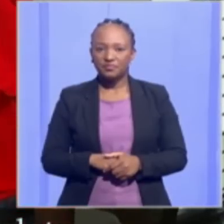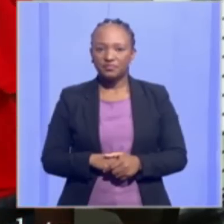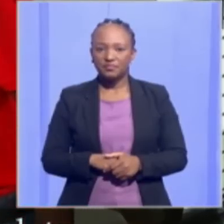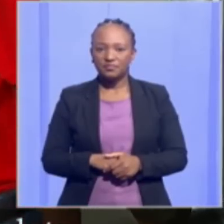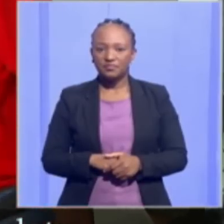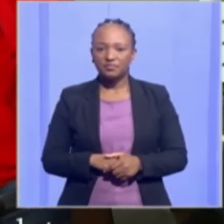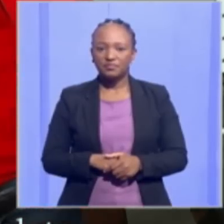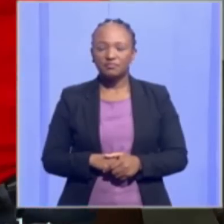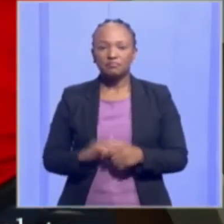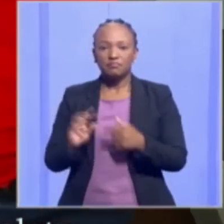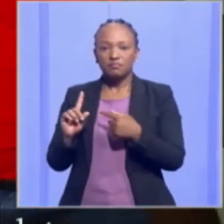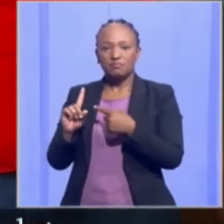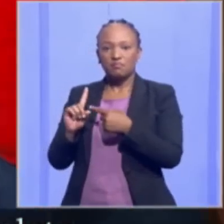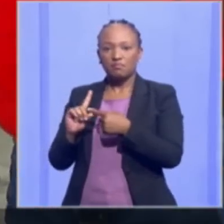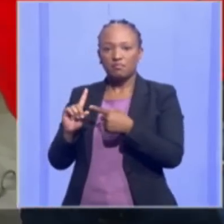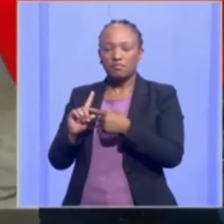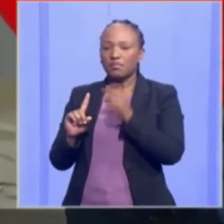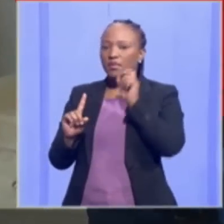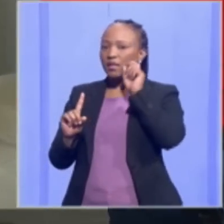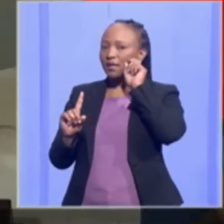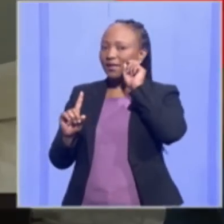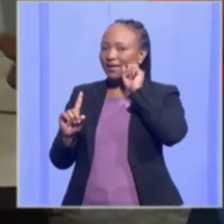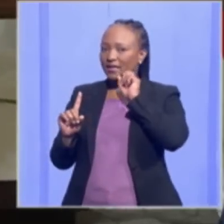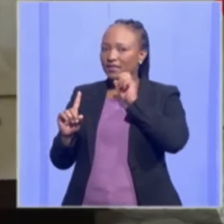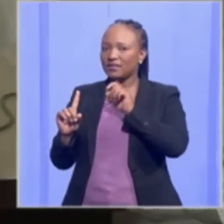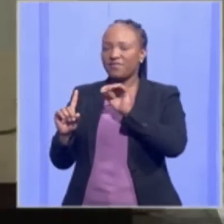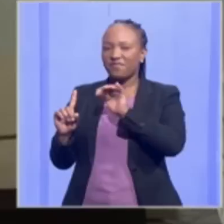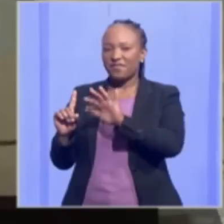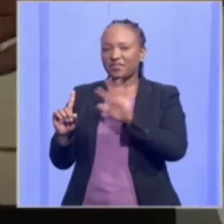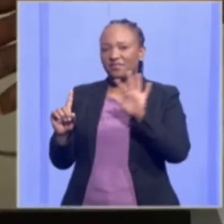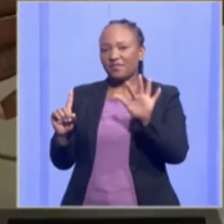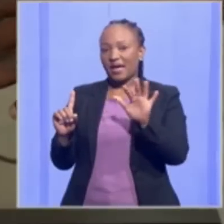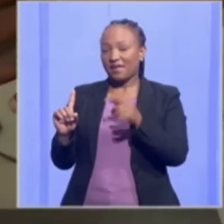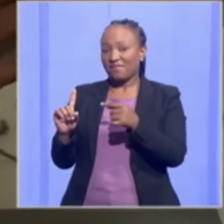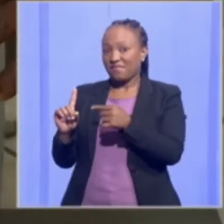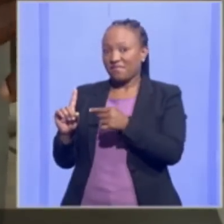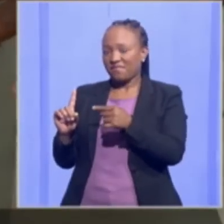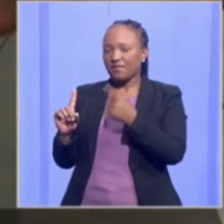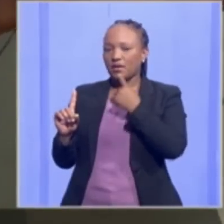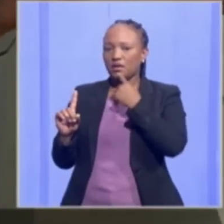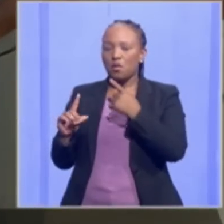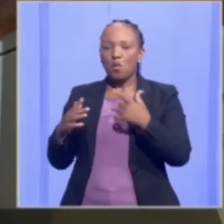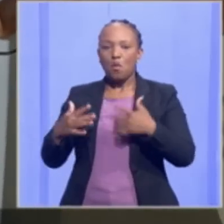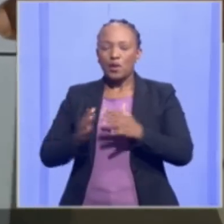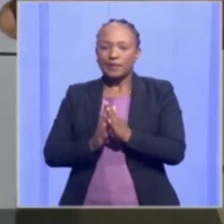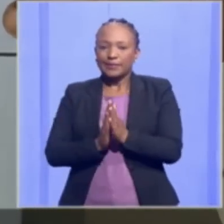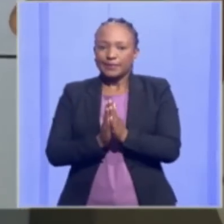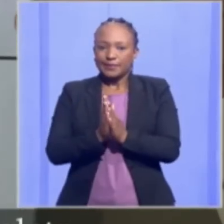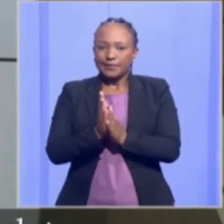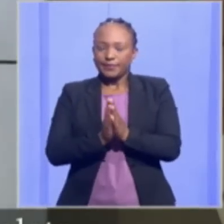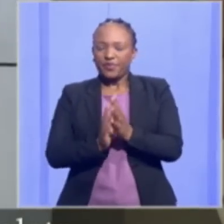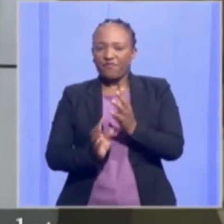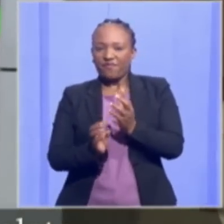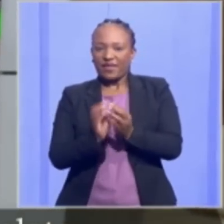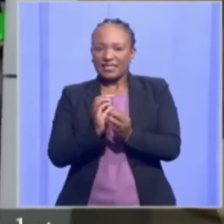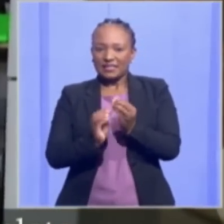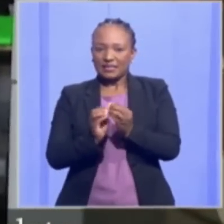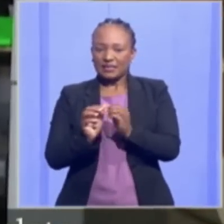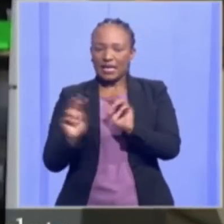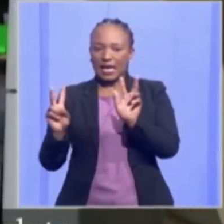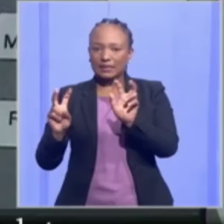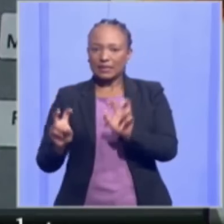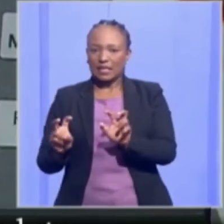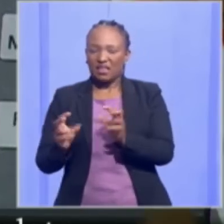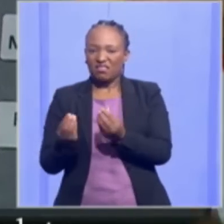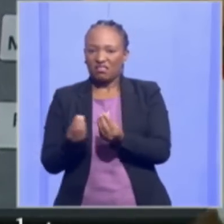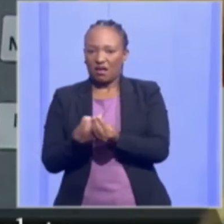Gideon Chisimba a dilemo di 55 o re e sale a na le tjantjello ya ho lokisa disebediswa tsa motlakase botjheng ba